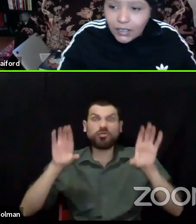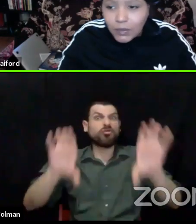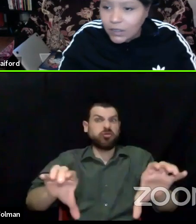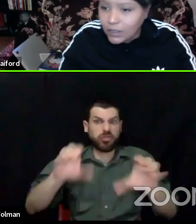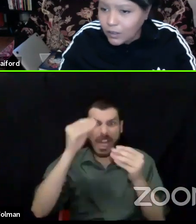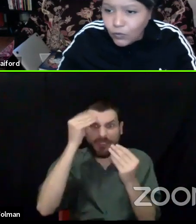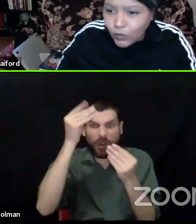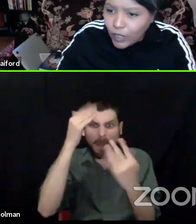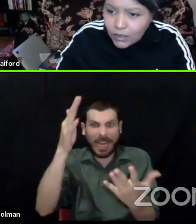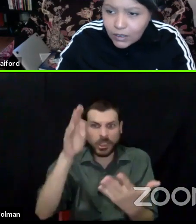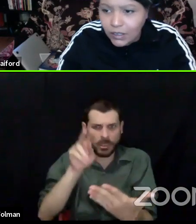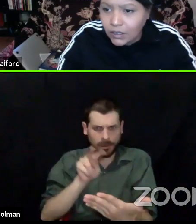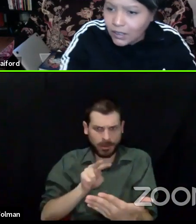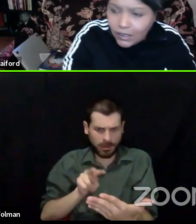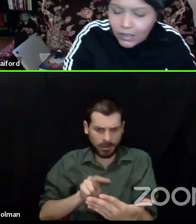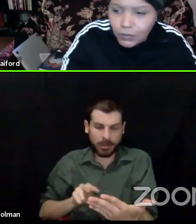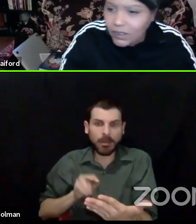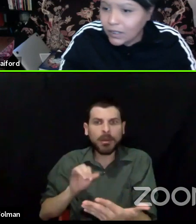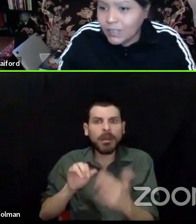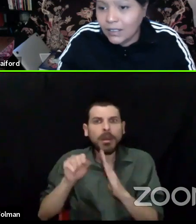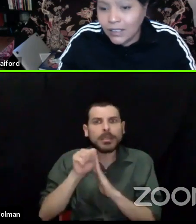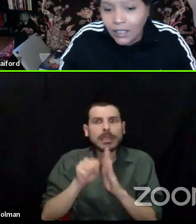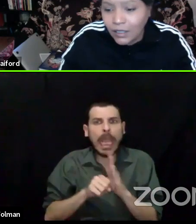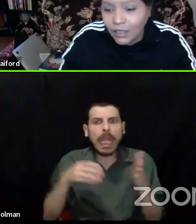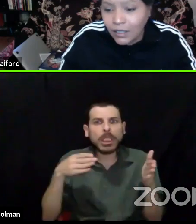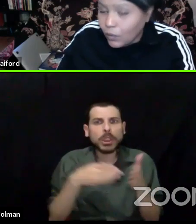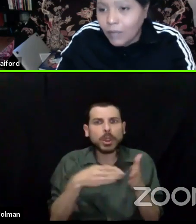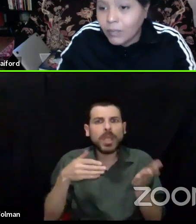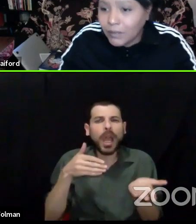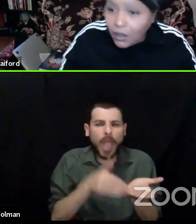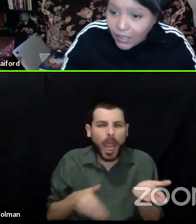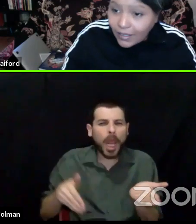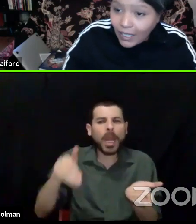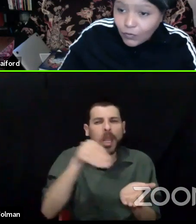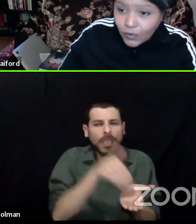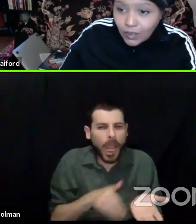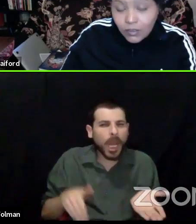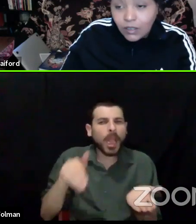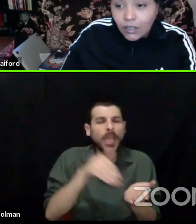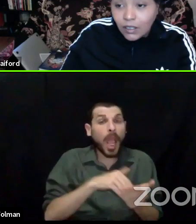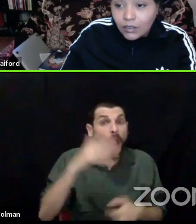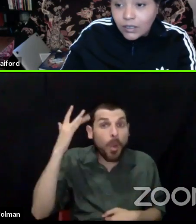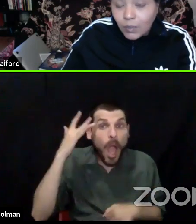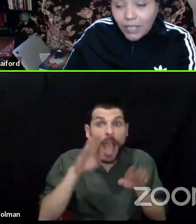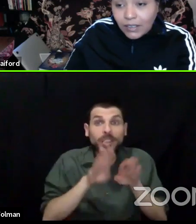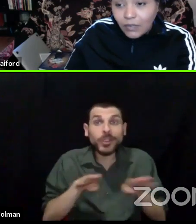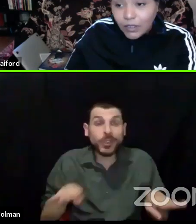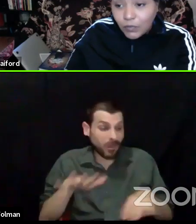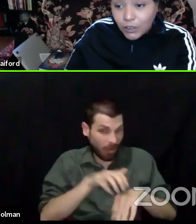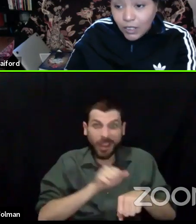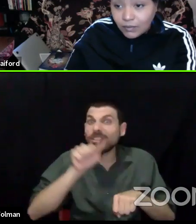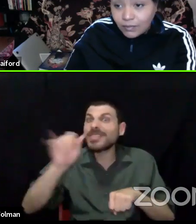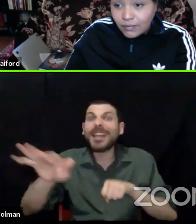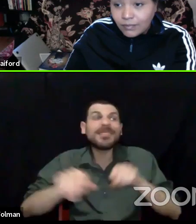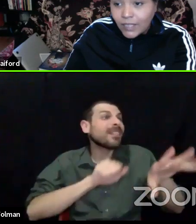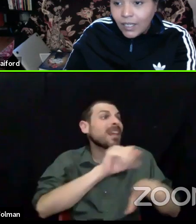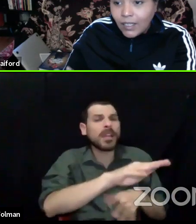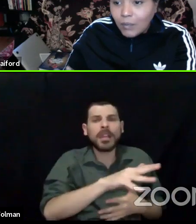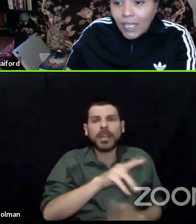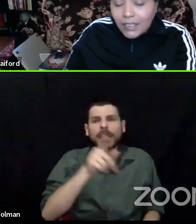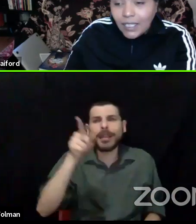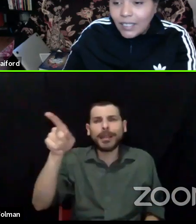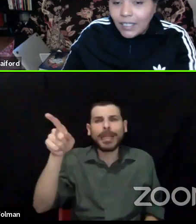state is being sued for foster care and the kids is being shipped out of town. And we got maybe all that came from somebody that voted for Trump.